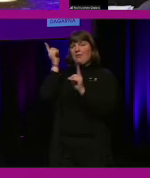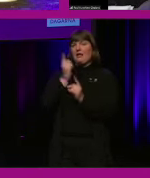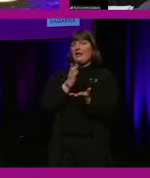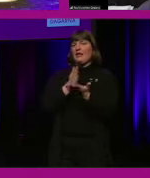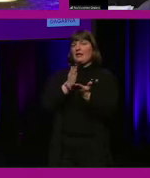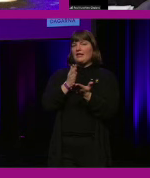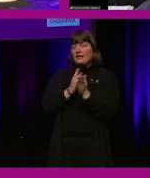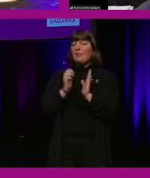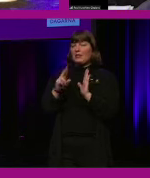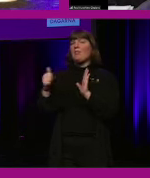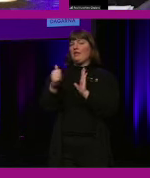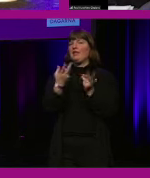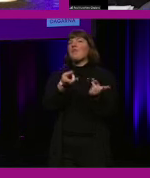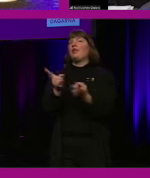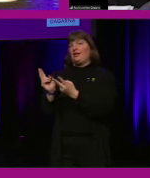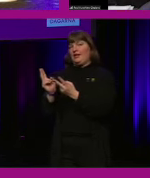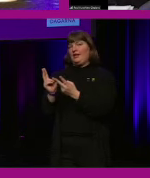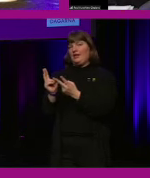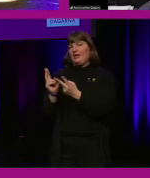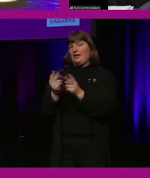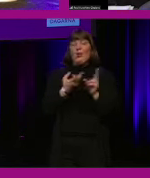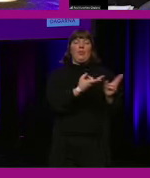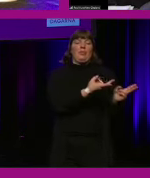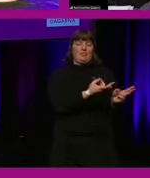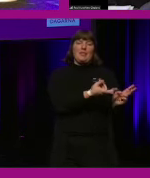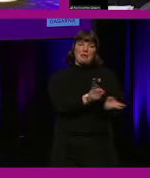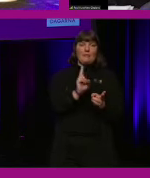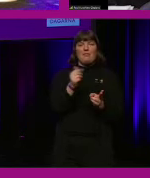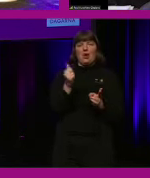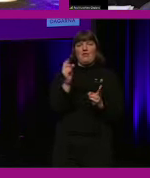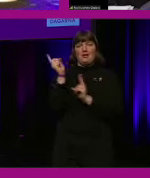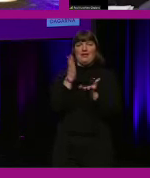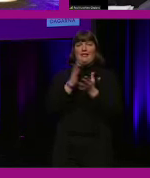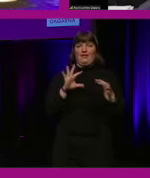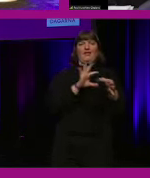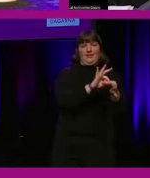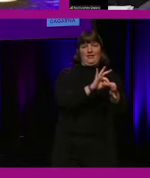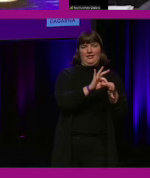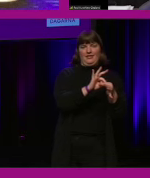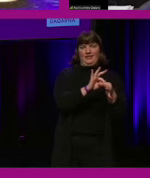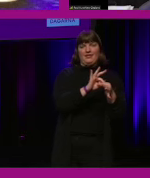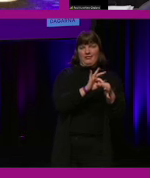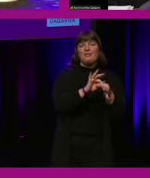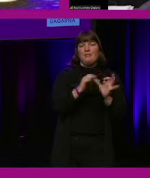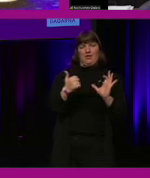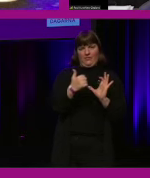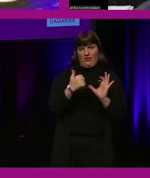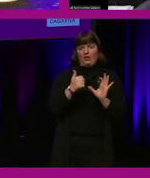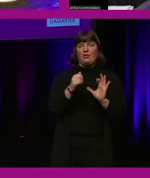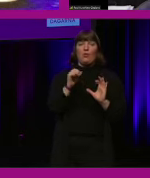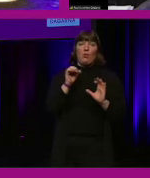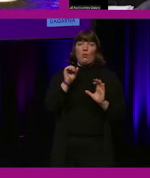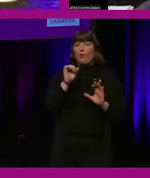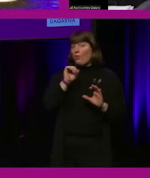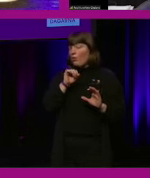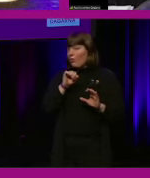need democracy, democracy need human rights, and if are to